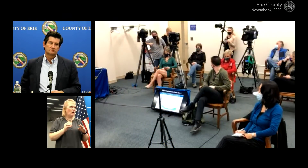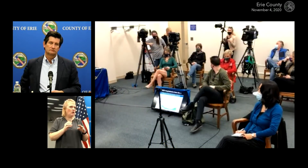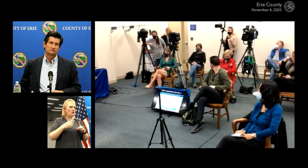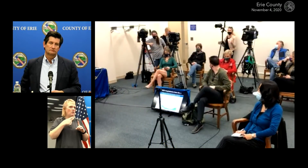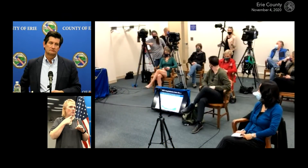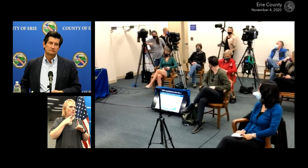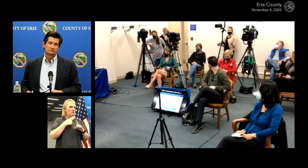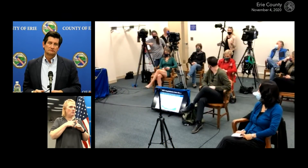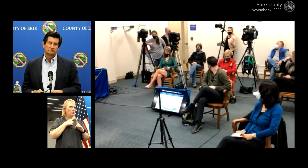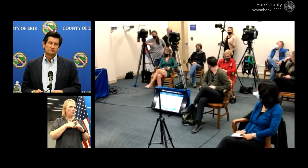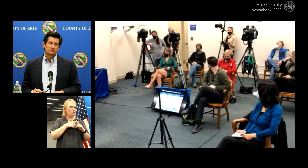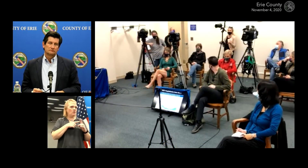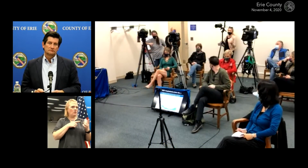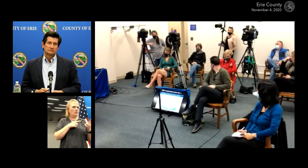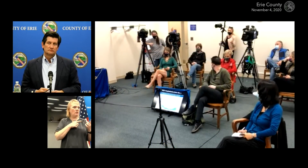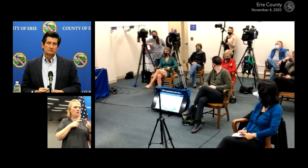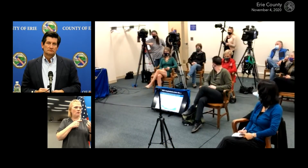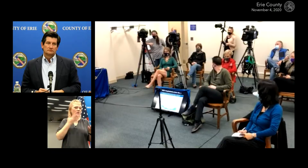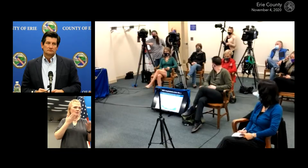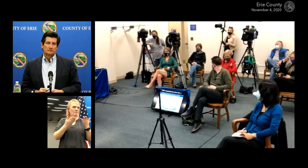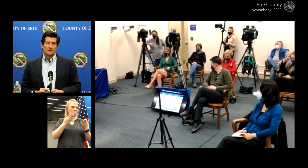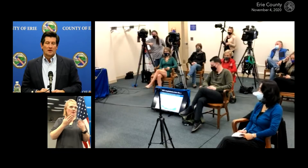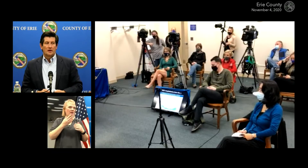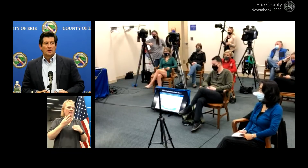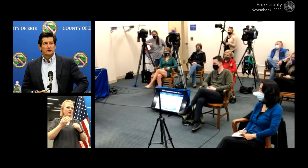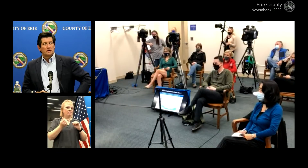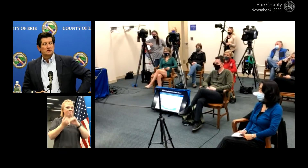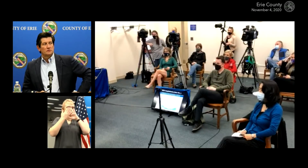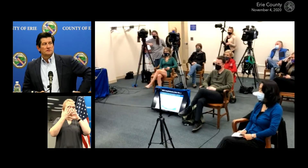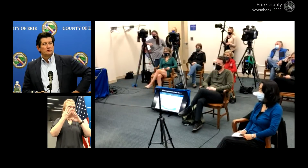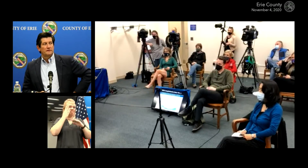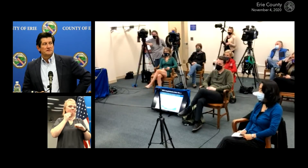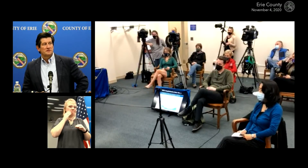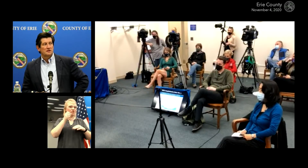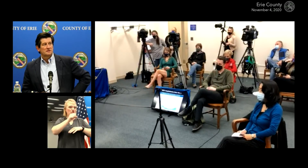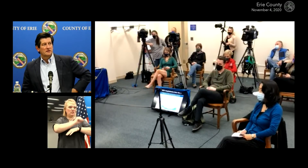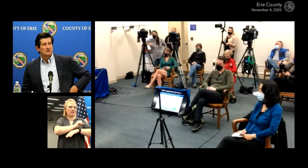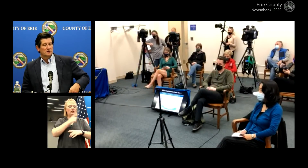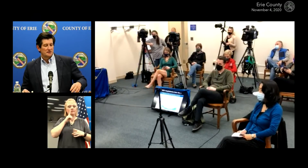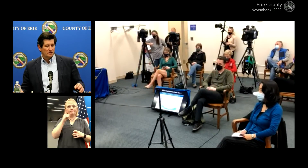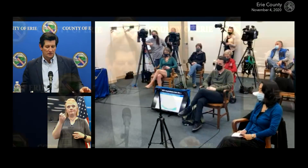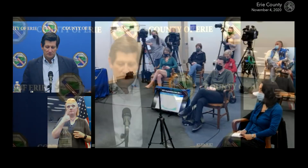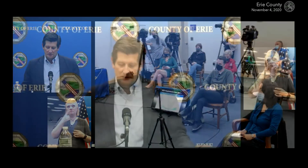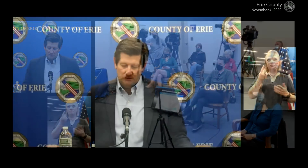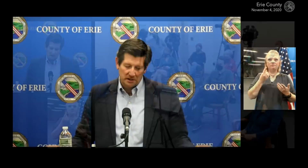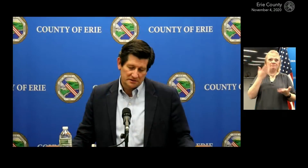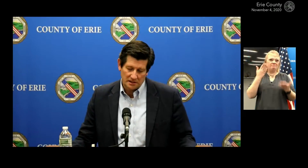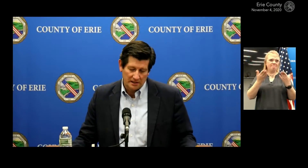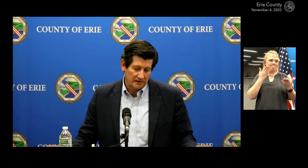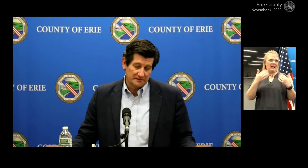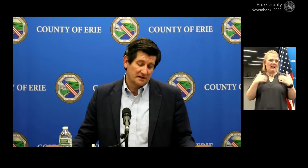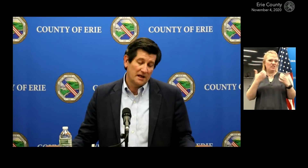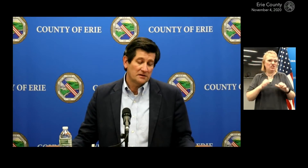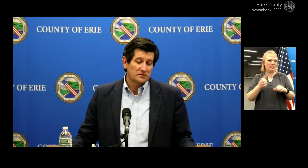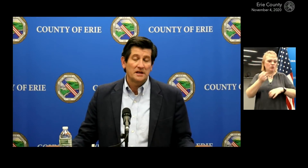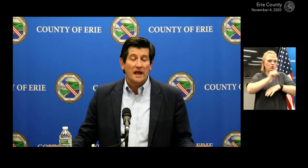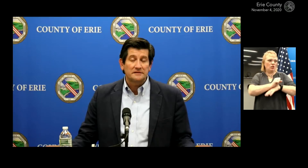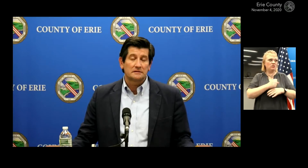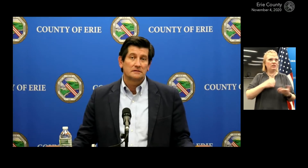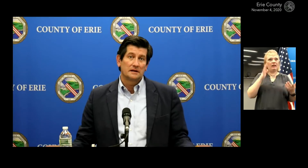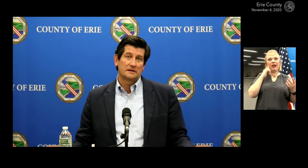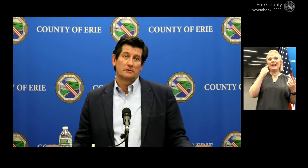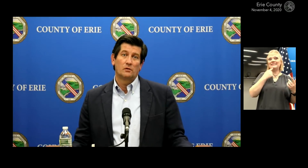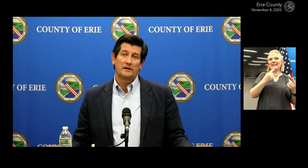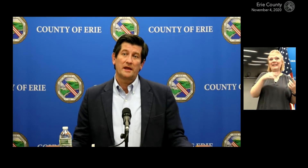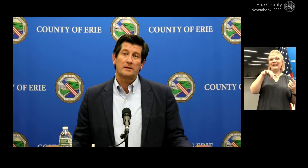chance of getting completely shut down like we did back in March? The question was, do we face a chance of getting shut down like we did in March? And I say the answer